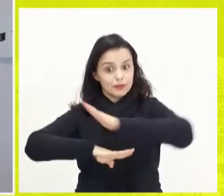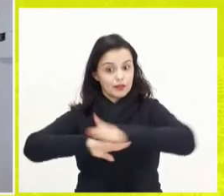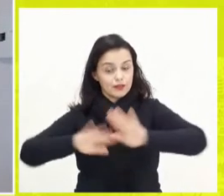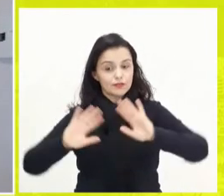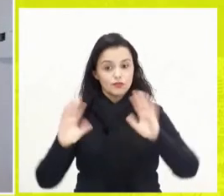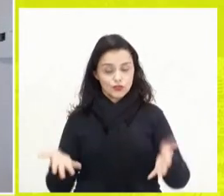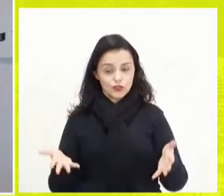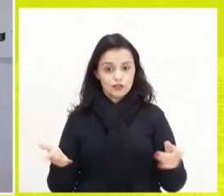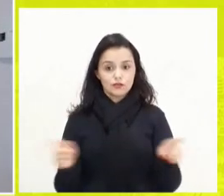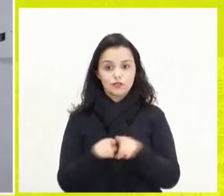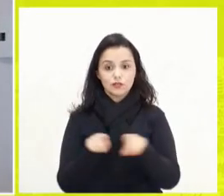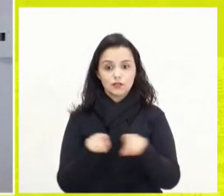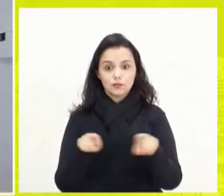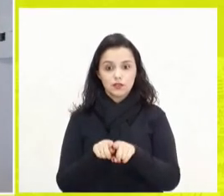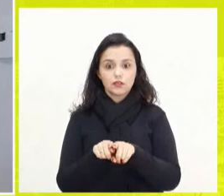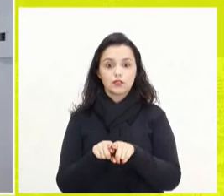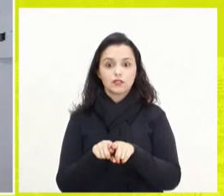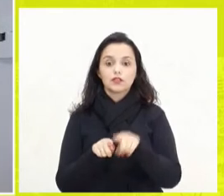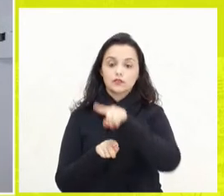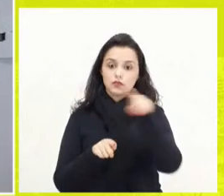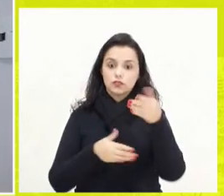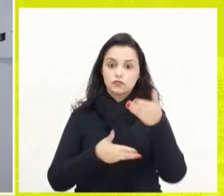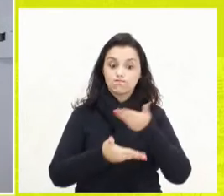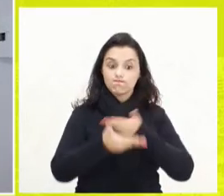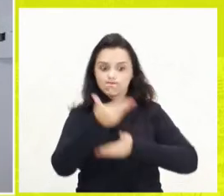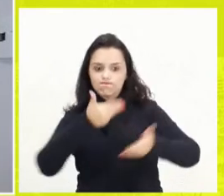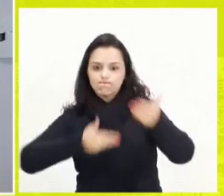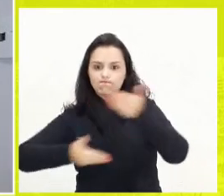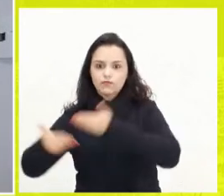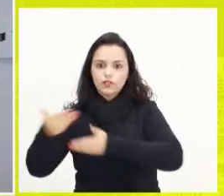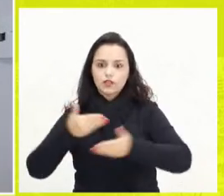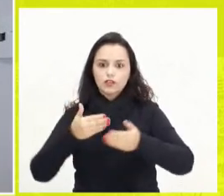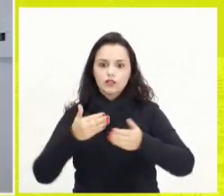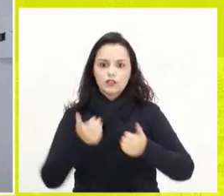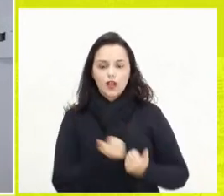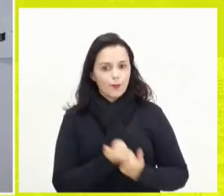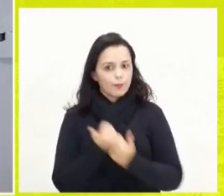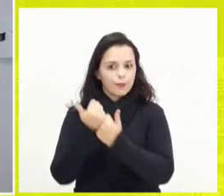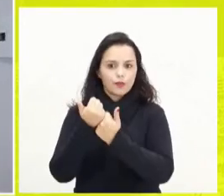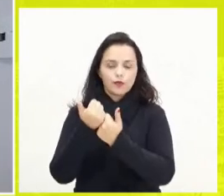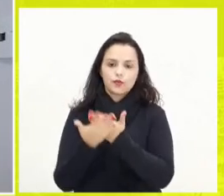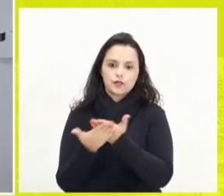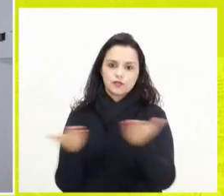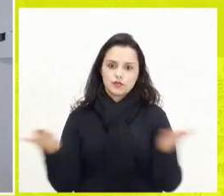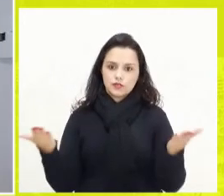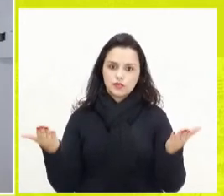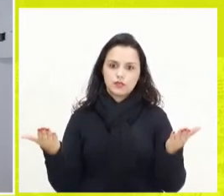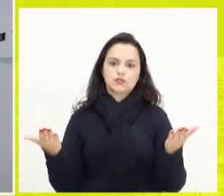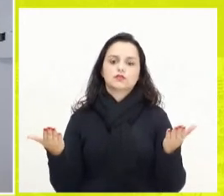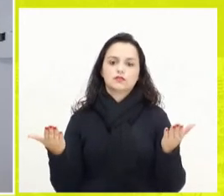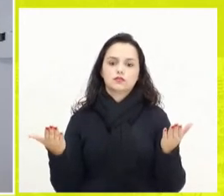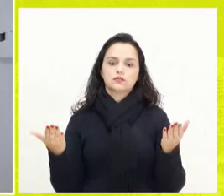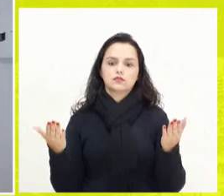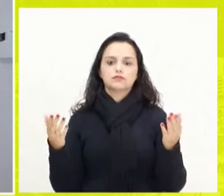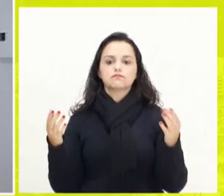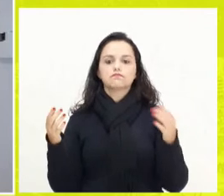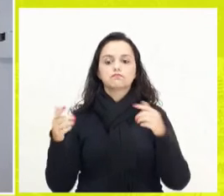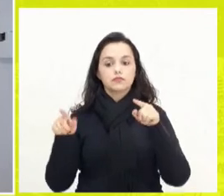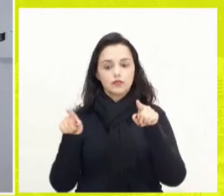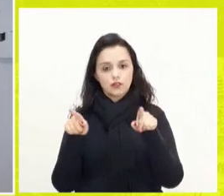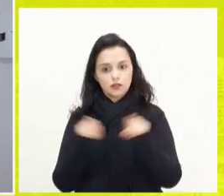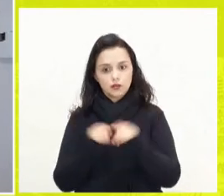be uh already let's be prepared and you can count on us as your